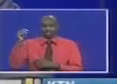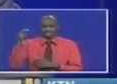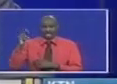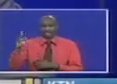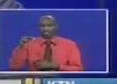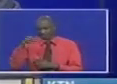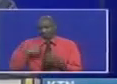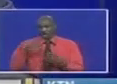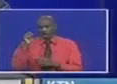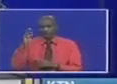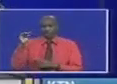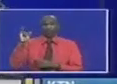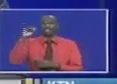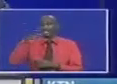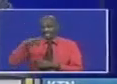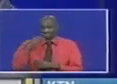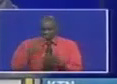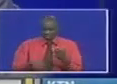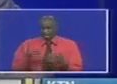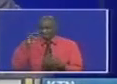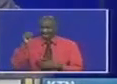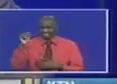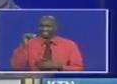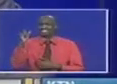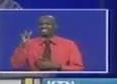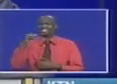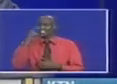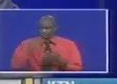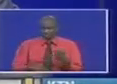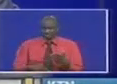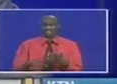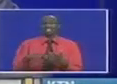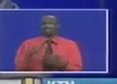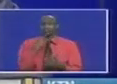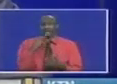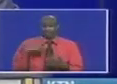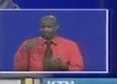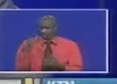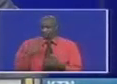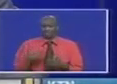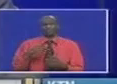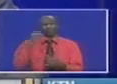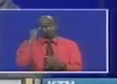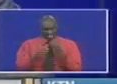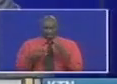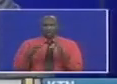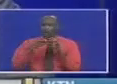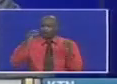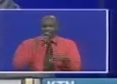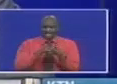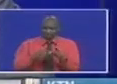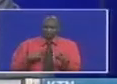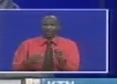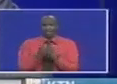areas. But as KTN's Mercy Kandia reports, the Turkana people want the government to find long-term solutions to substitute the food